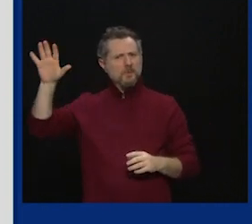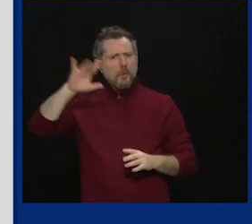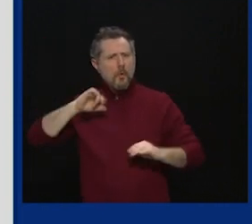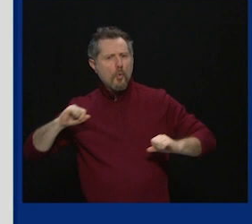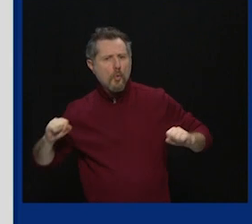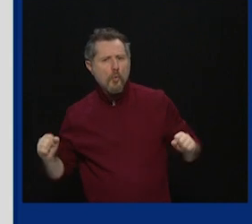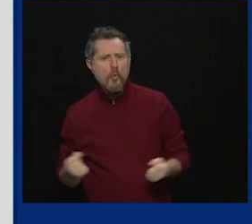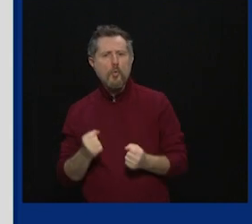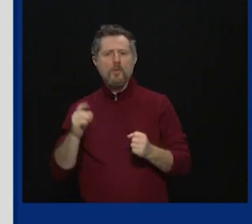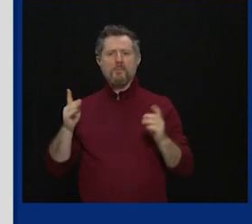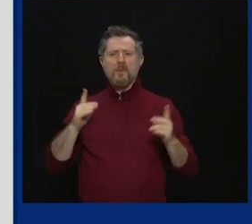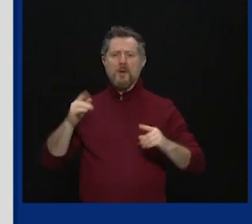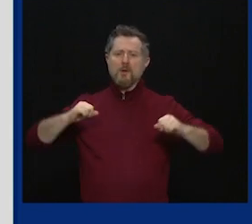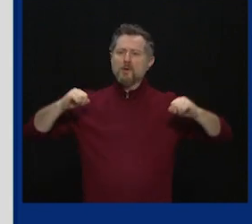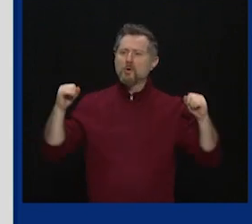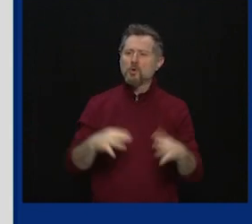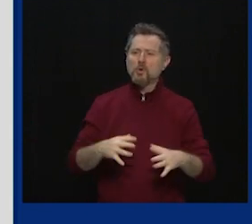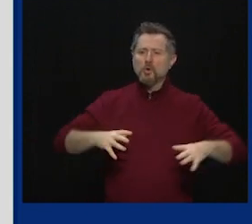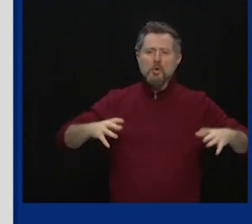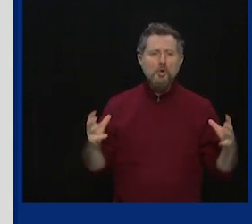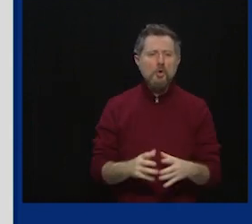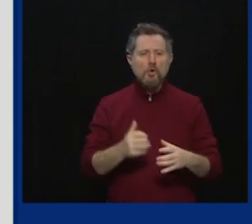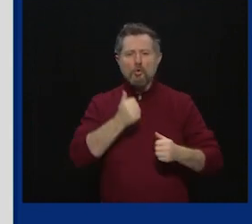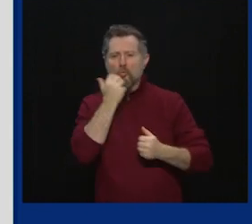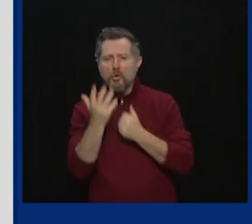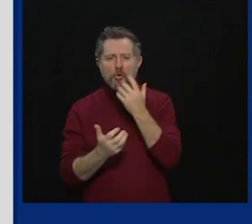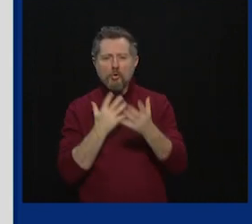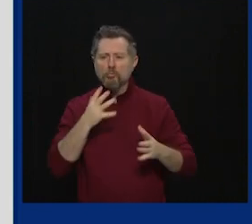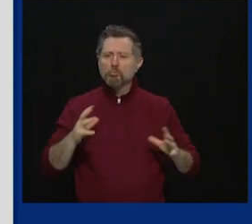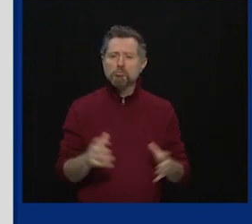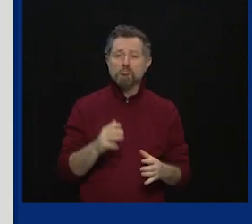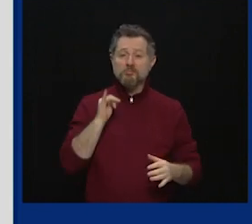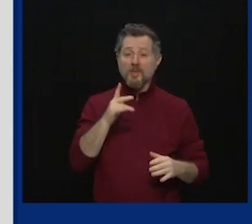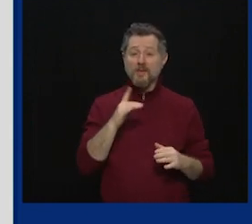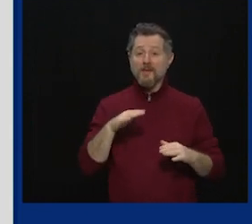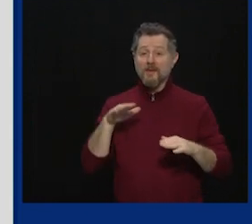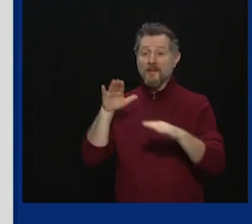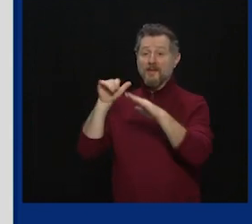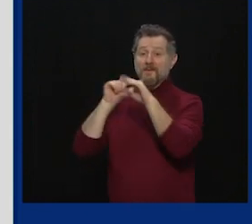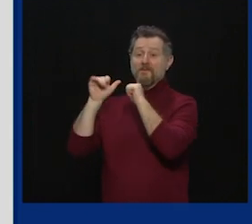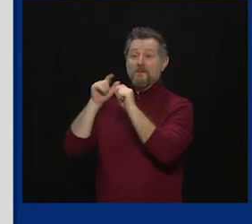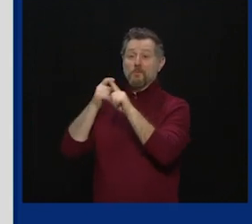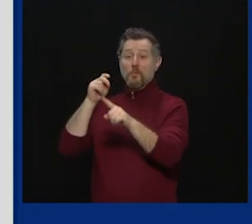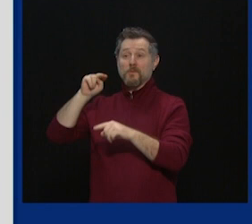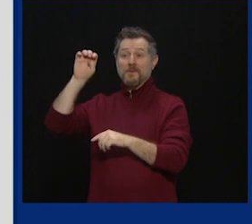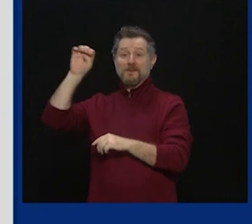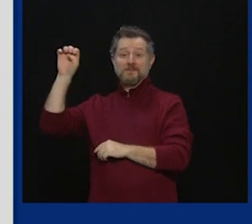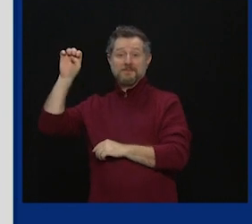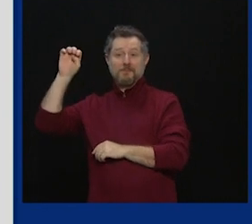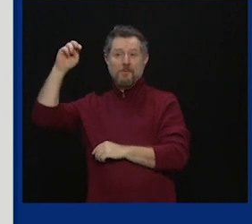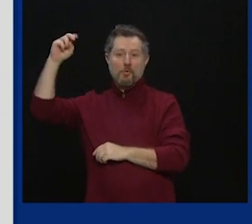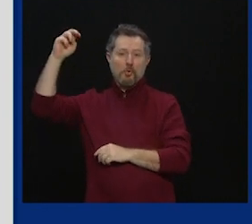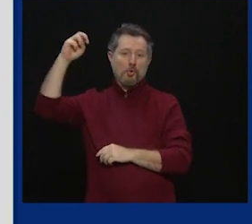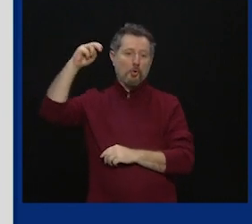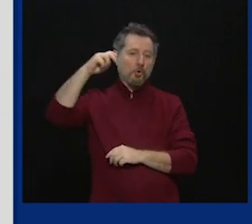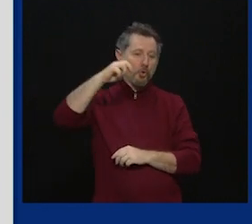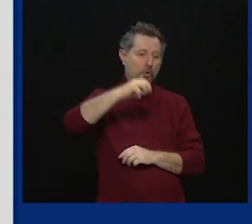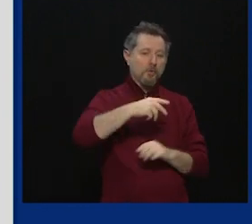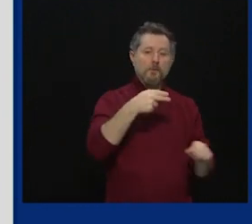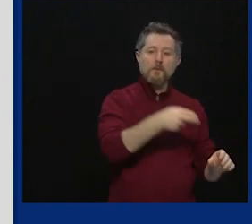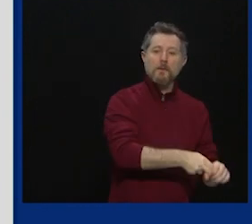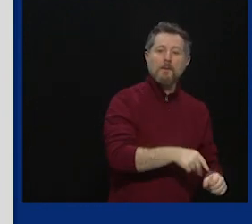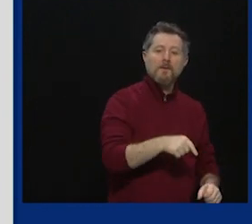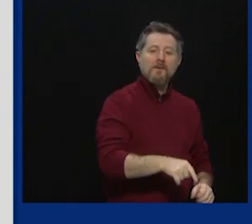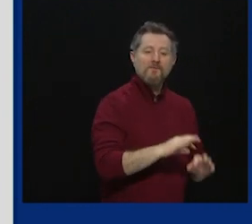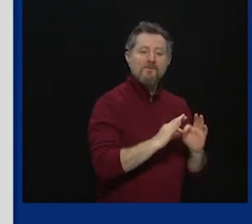heading indoors, and you realize a lot of people have left the northeastern states, so they come back from their other states to join family during the holidays, perhaps